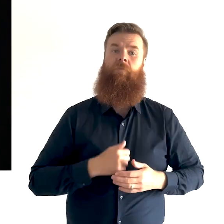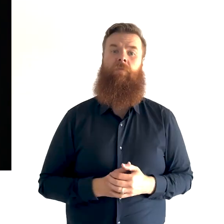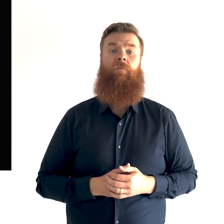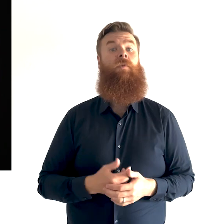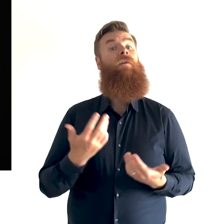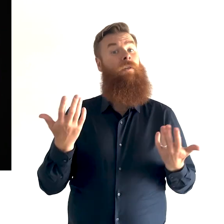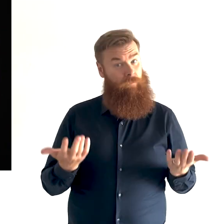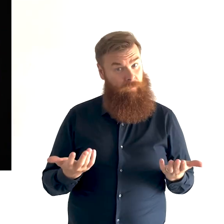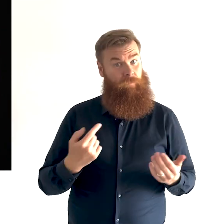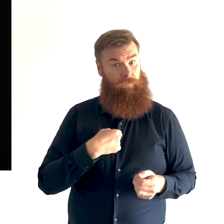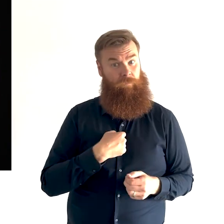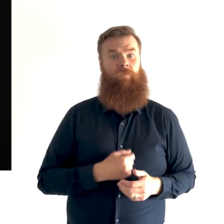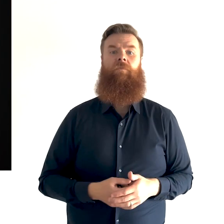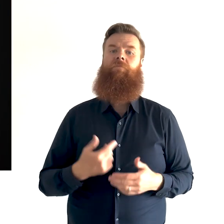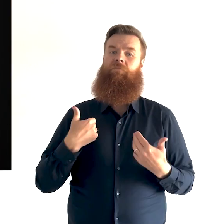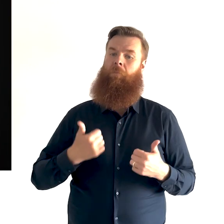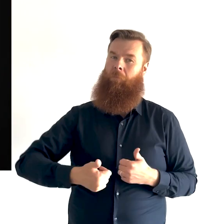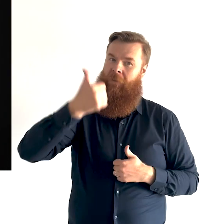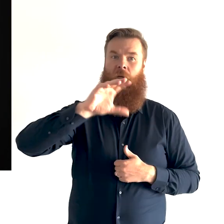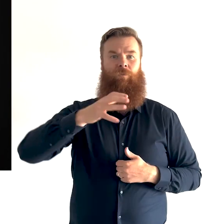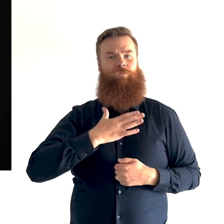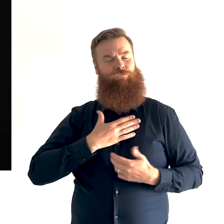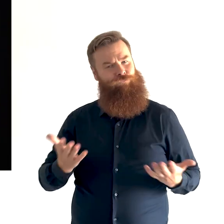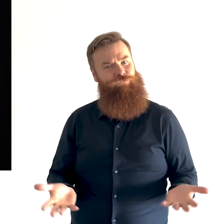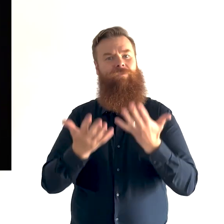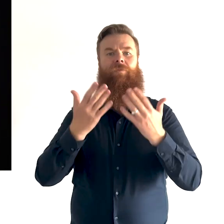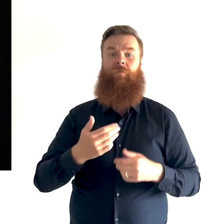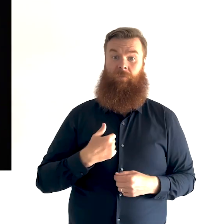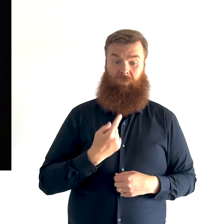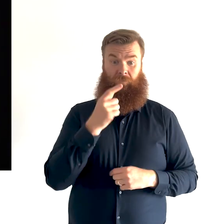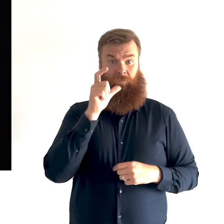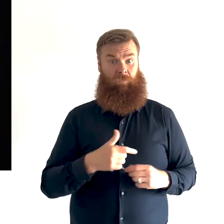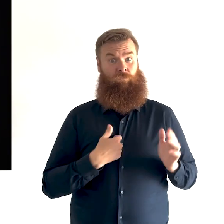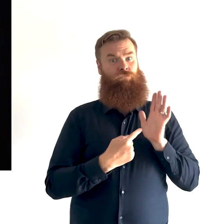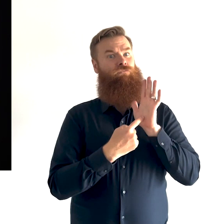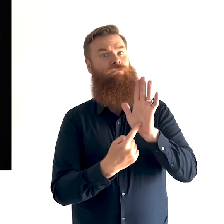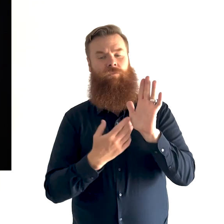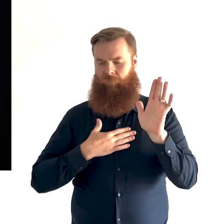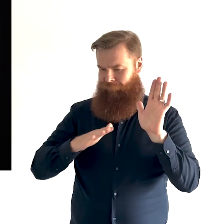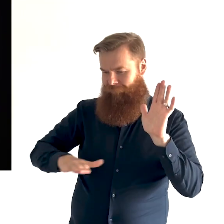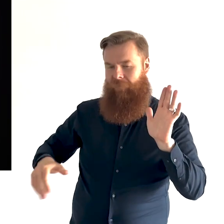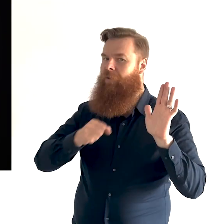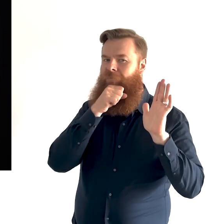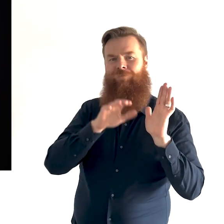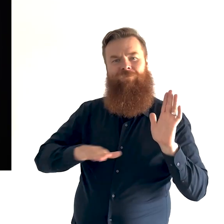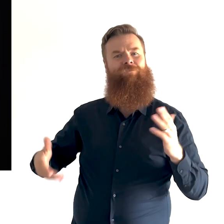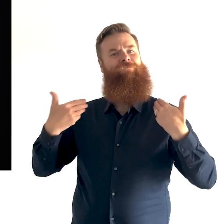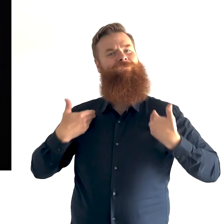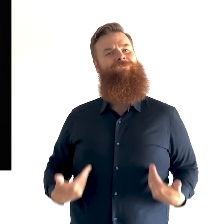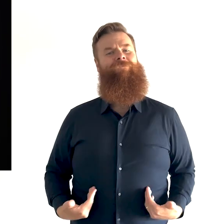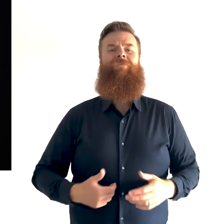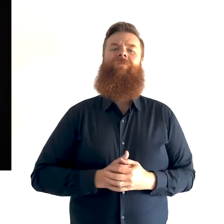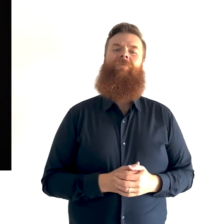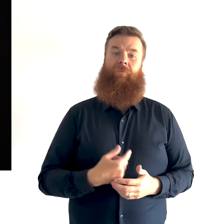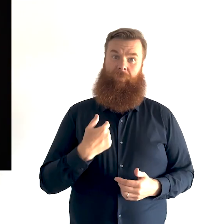disability. And I am bettering my country. Being a role model with my kids and my